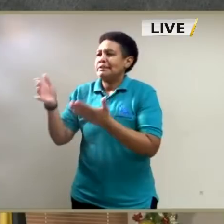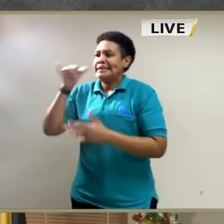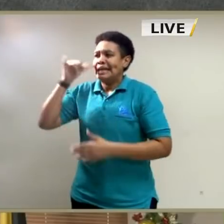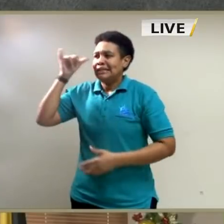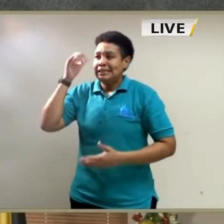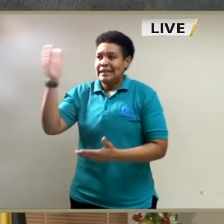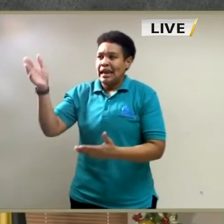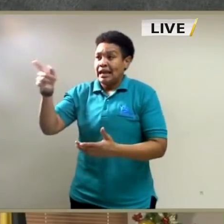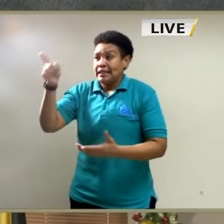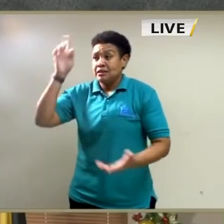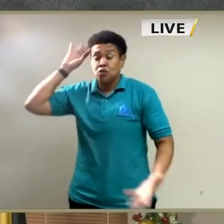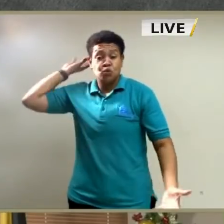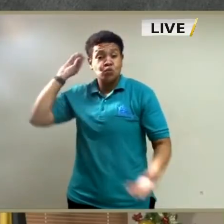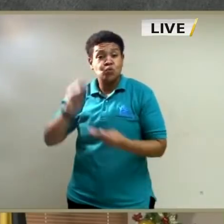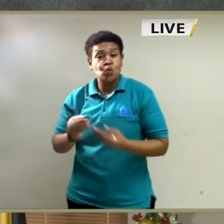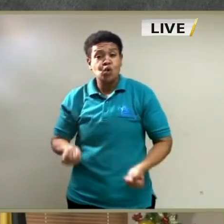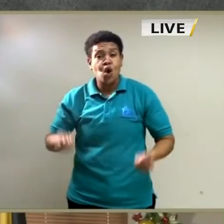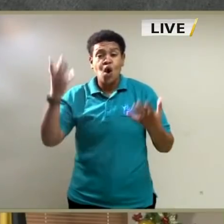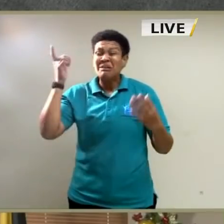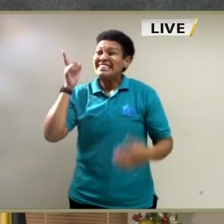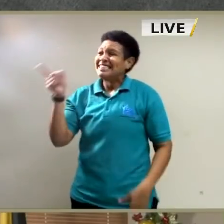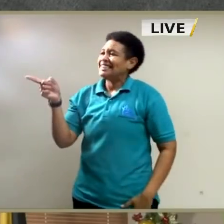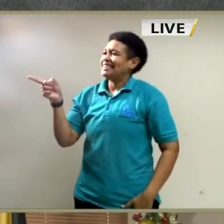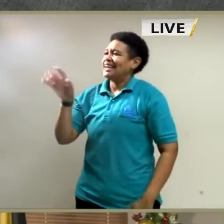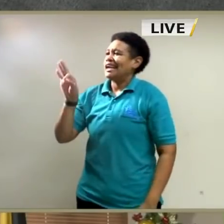and discarded a total number up to